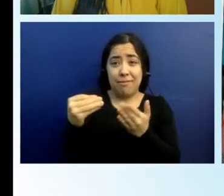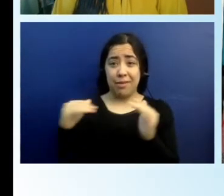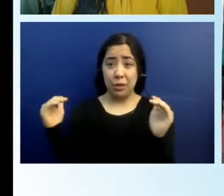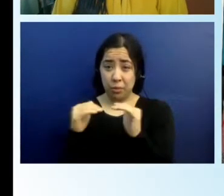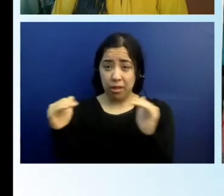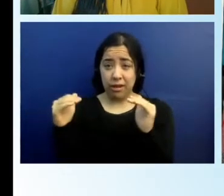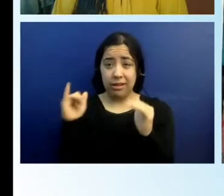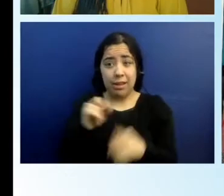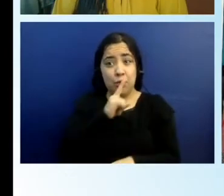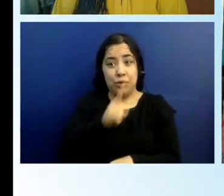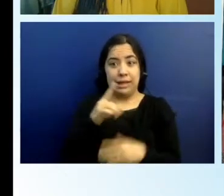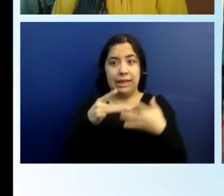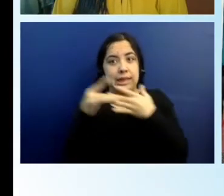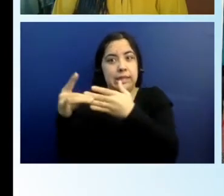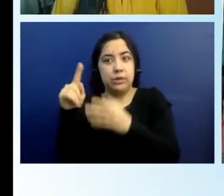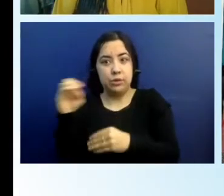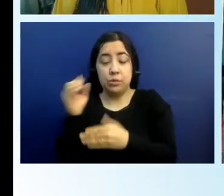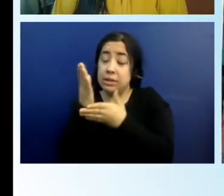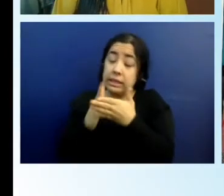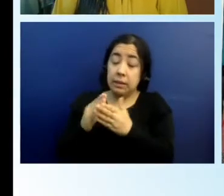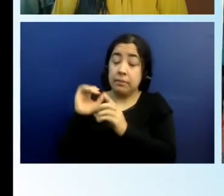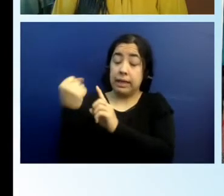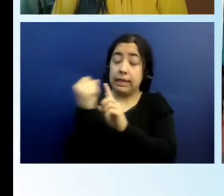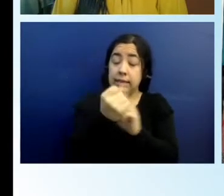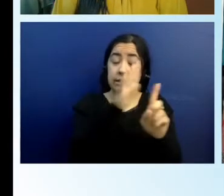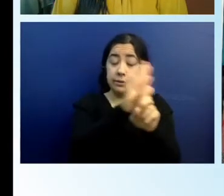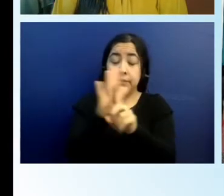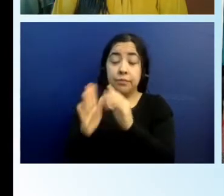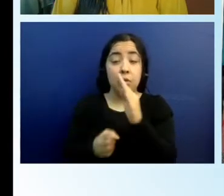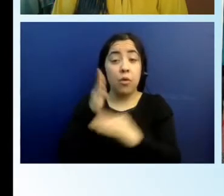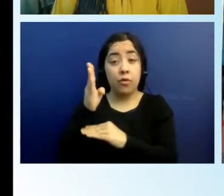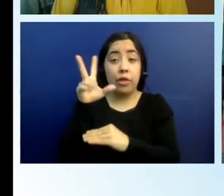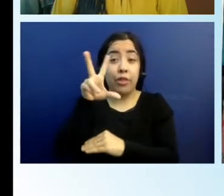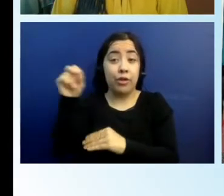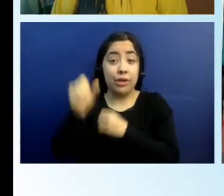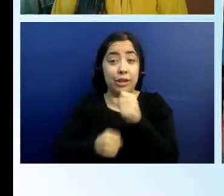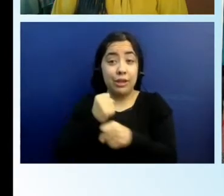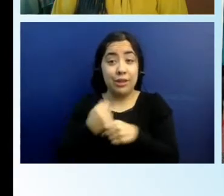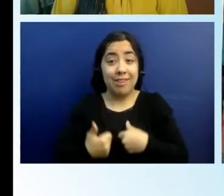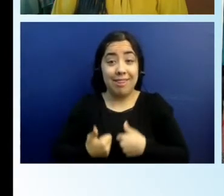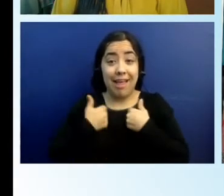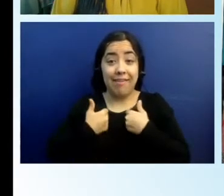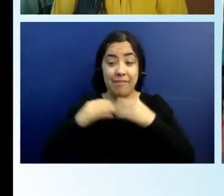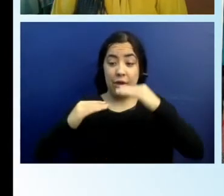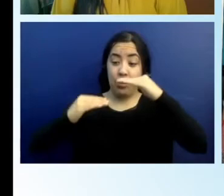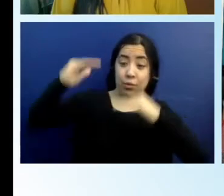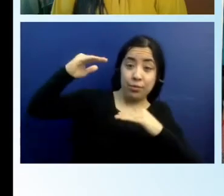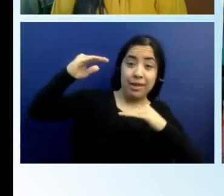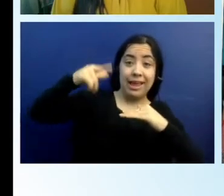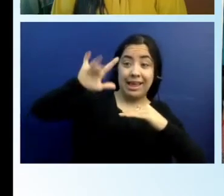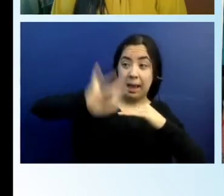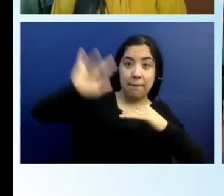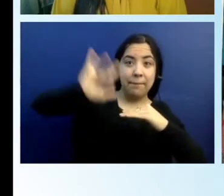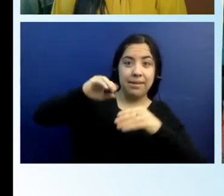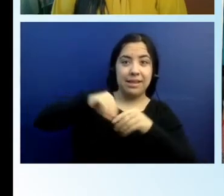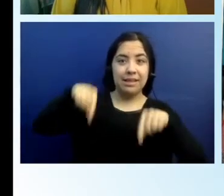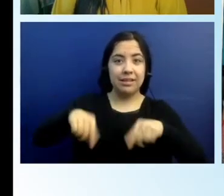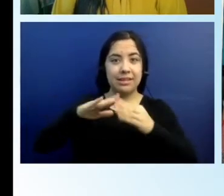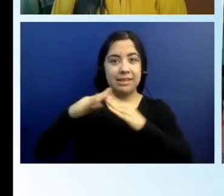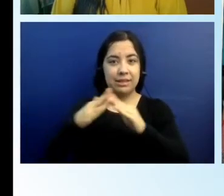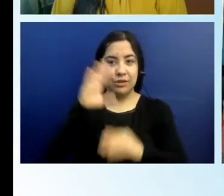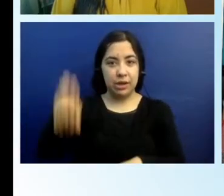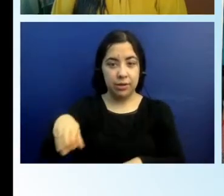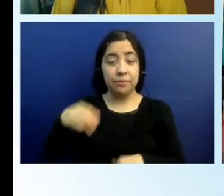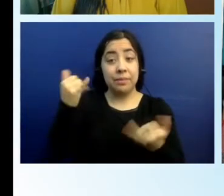really leads to, in some cases, over 30-year life expectancy gap in our city. And in this moment, as I